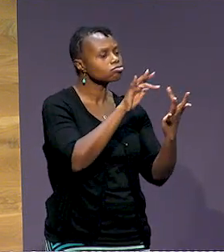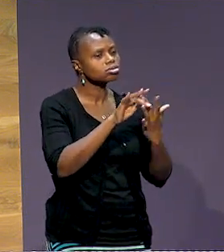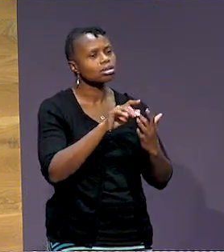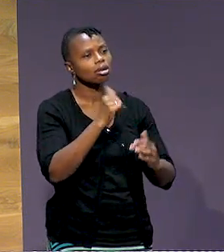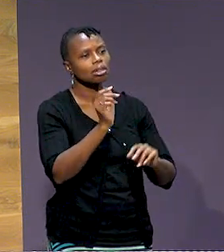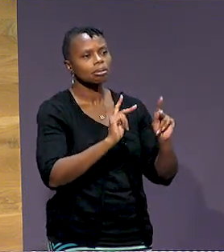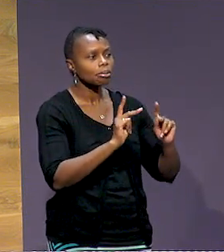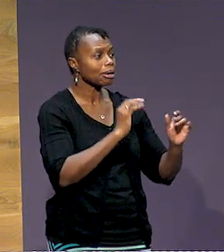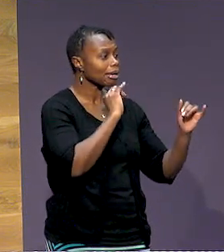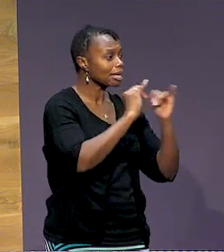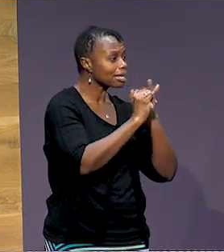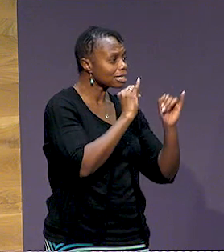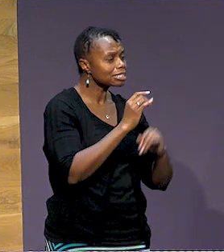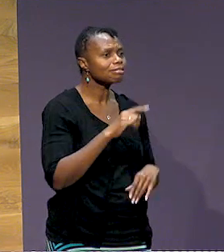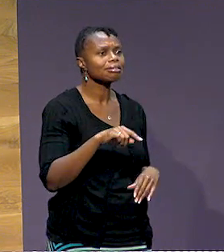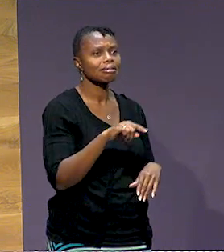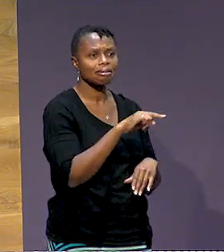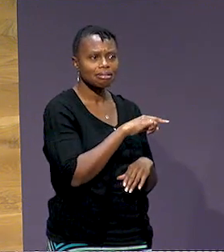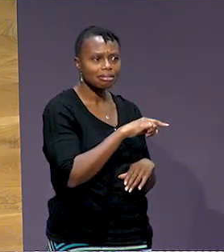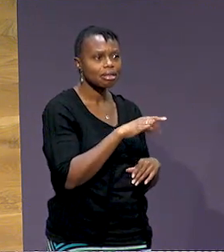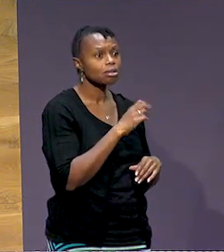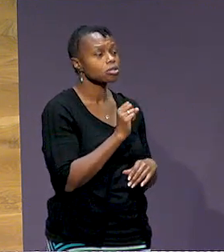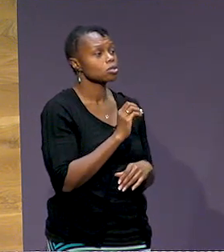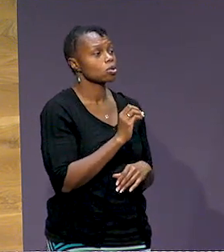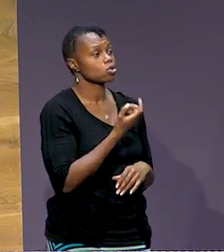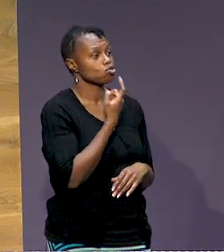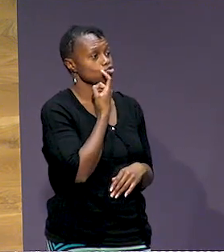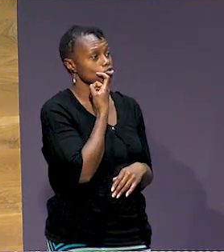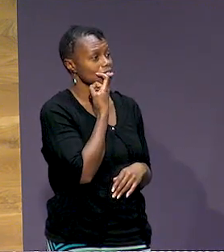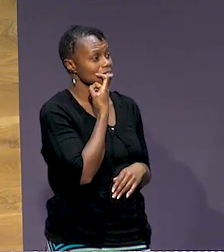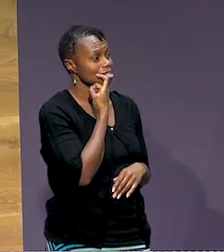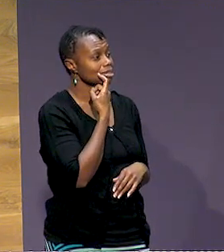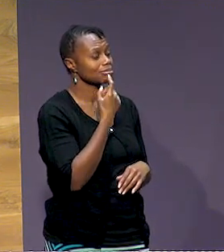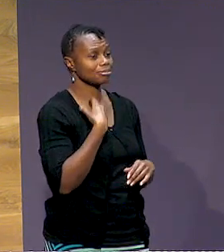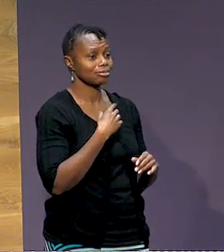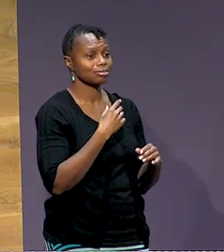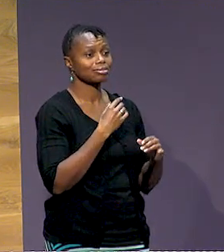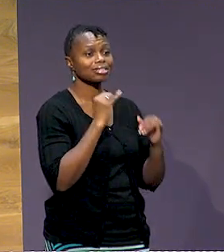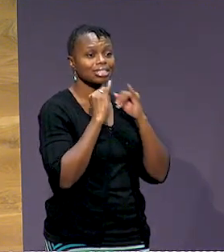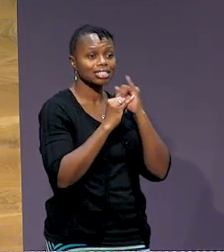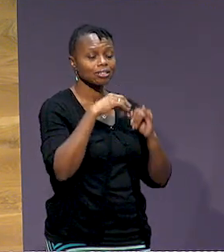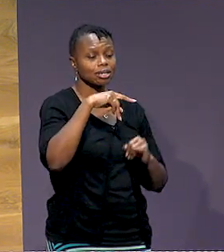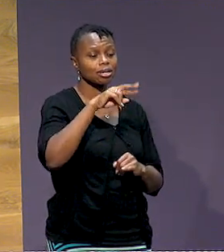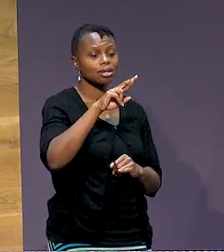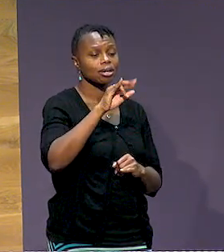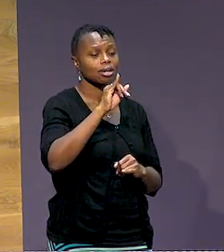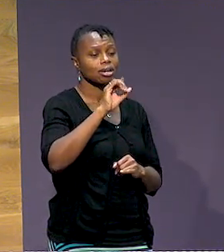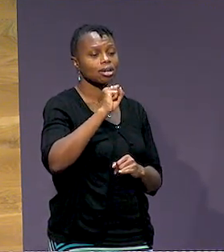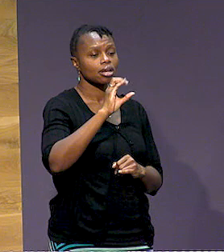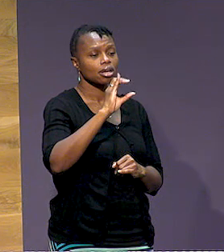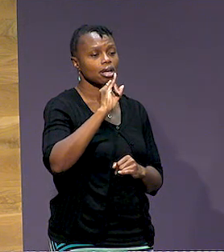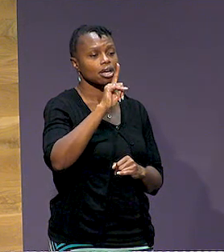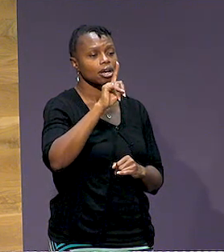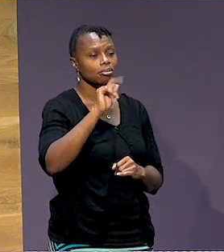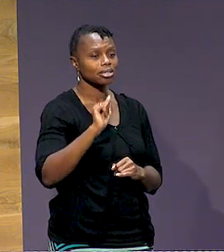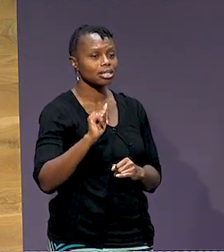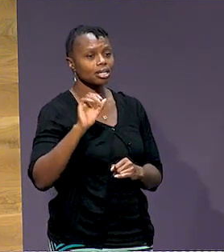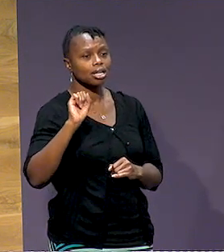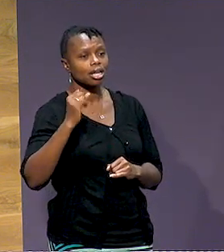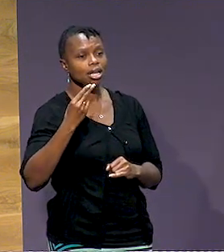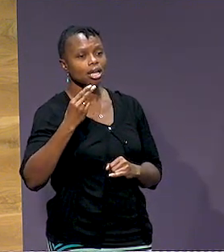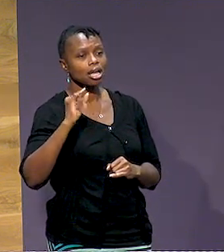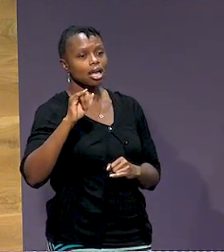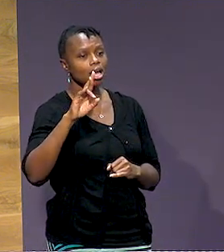interviewing them on the channel as well. And so most recently being Priscilla Shire, I ended up coming on the channel, and I was able to have a conversation with her